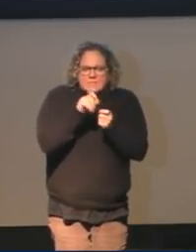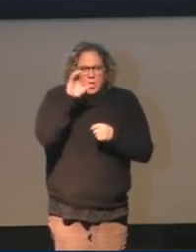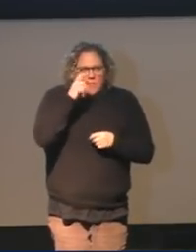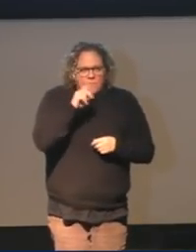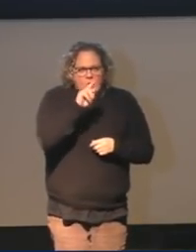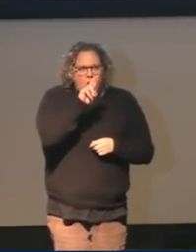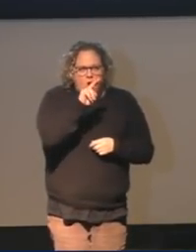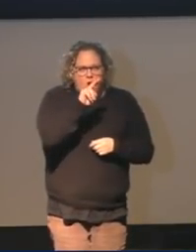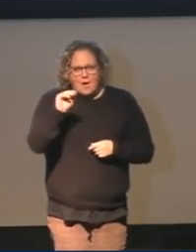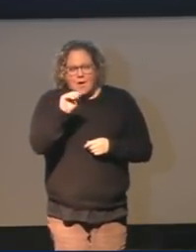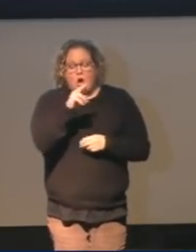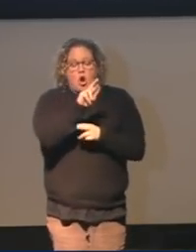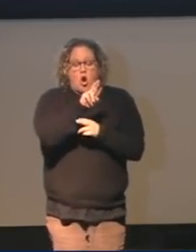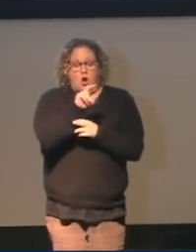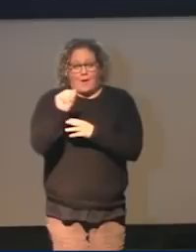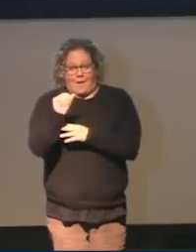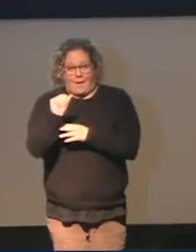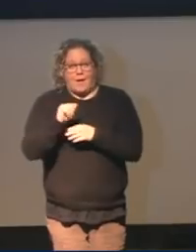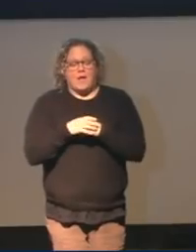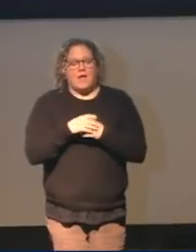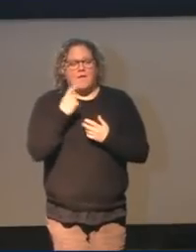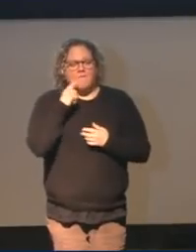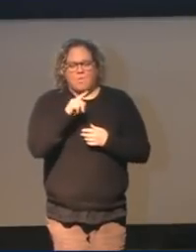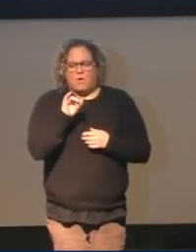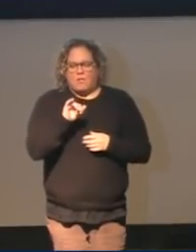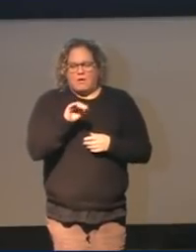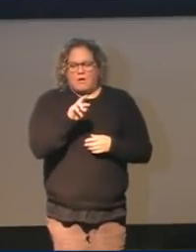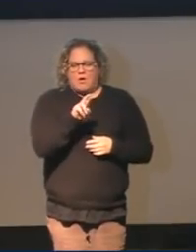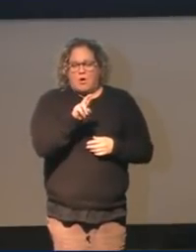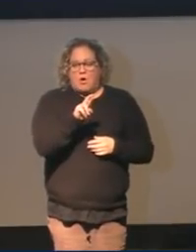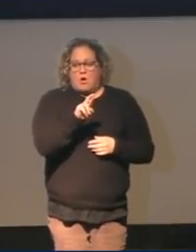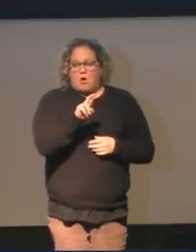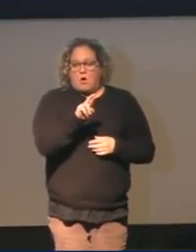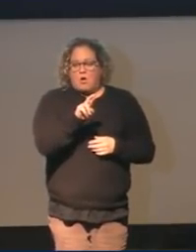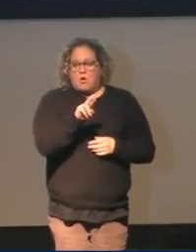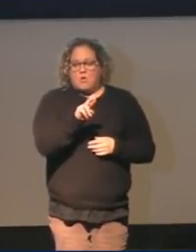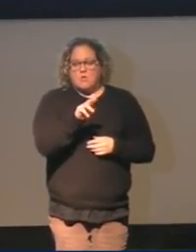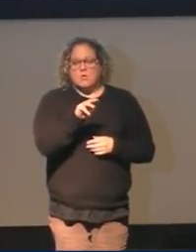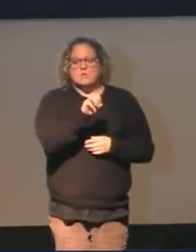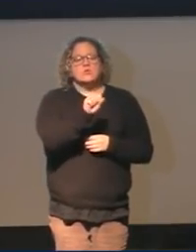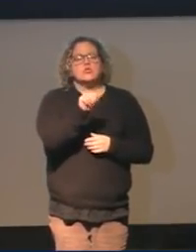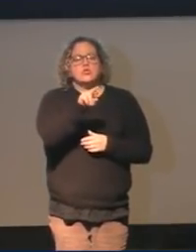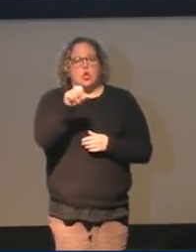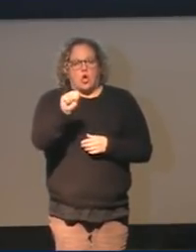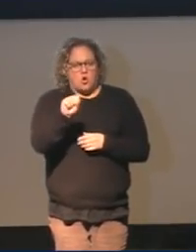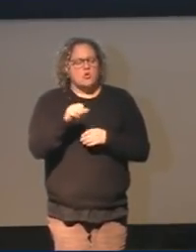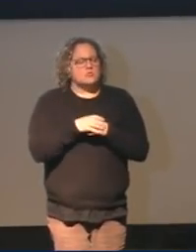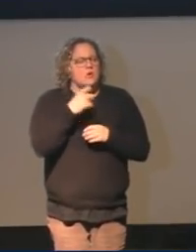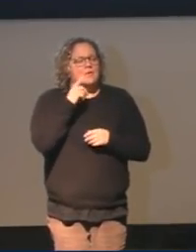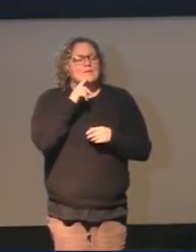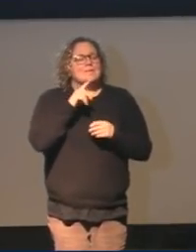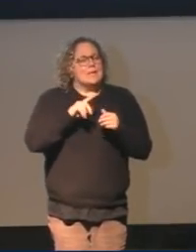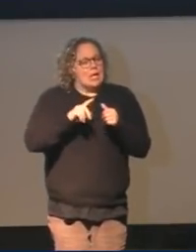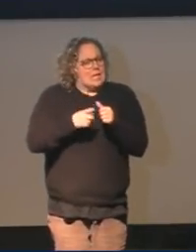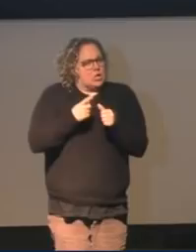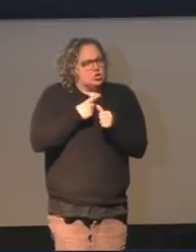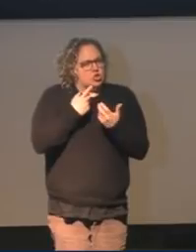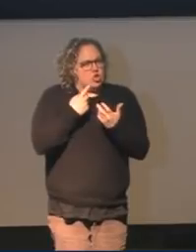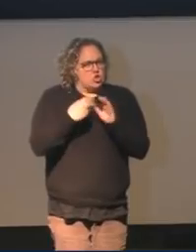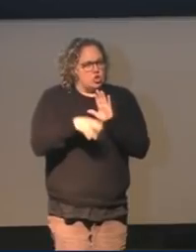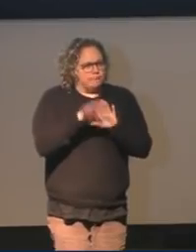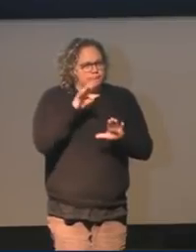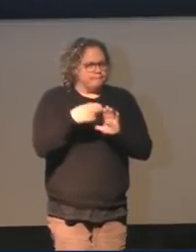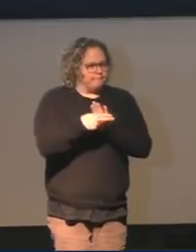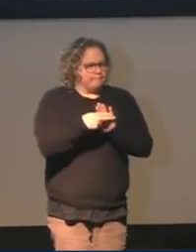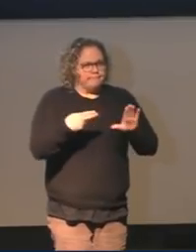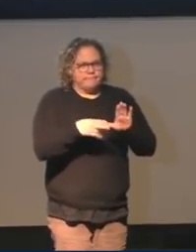from the SARS-CoV-2 virus. Its primary role is really for the initial diagnosis for people with